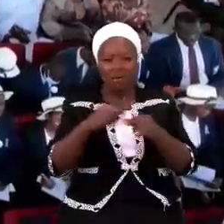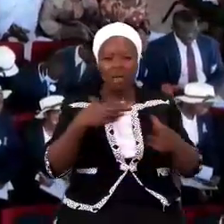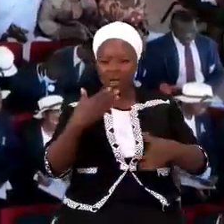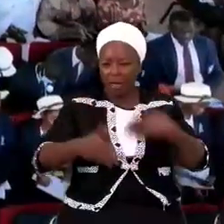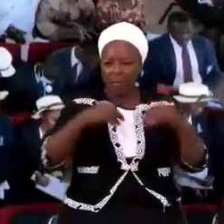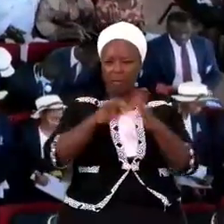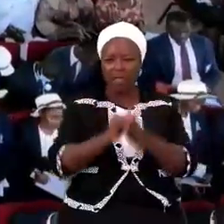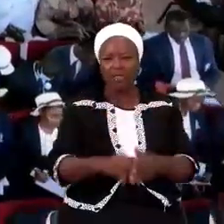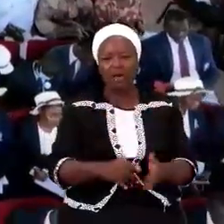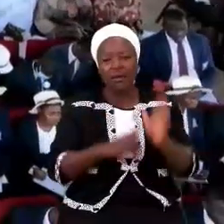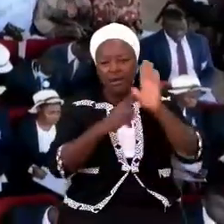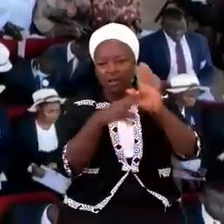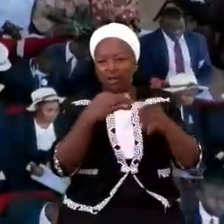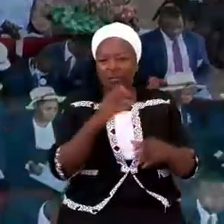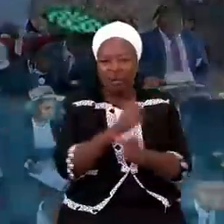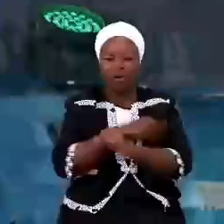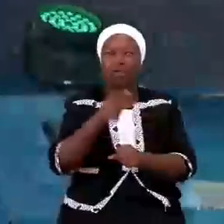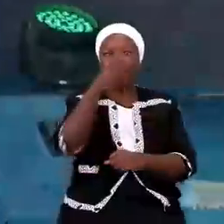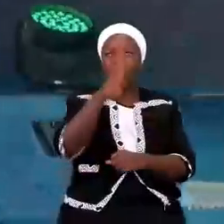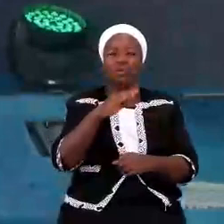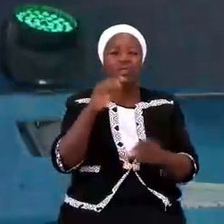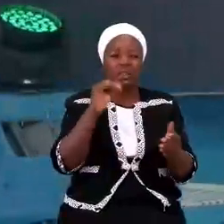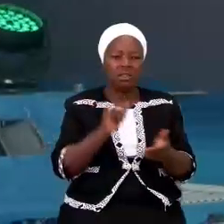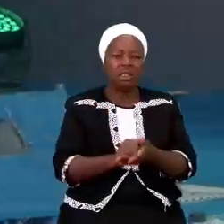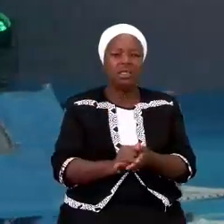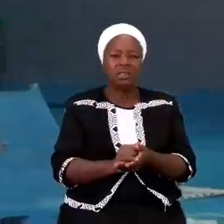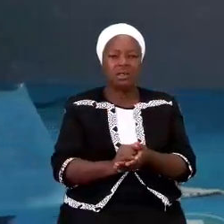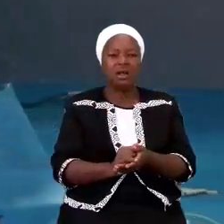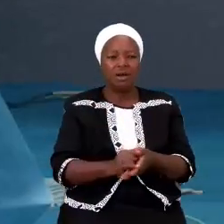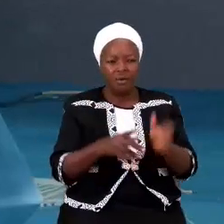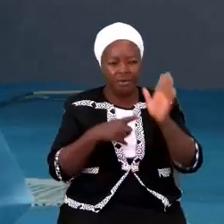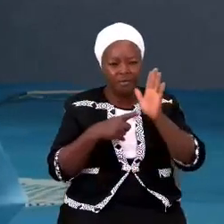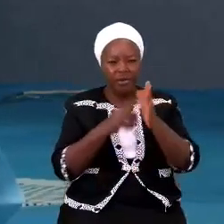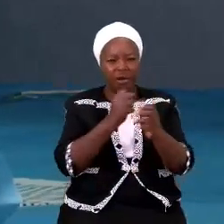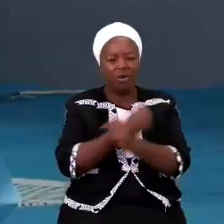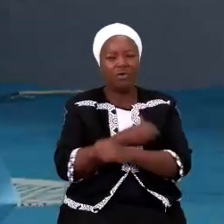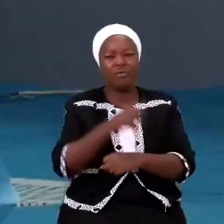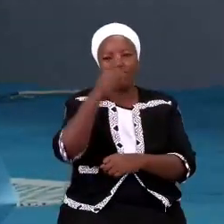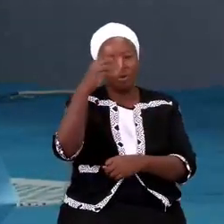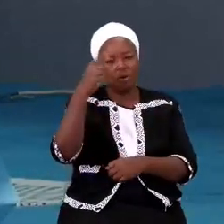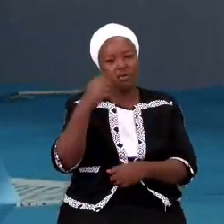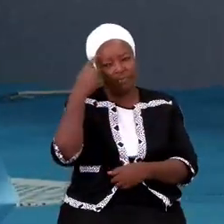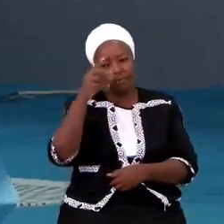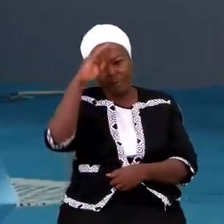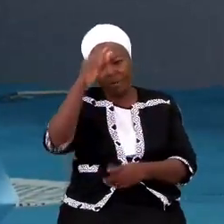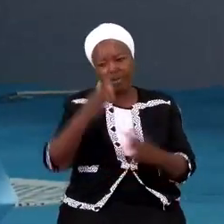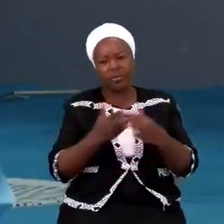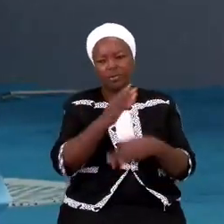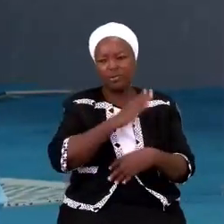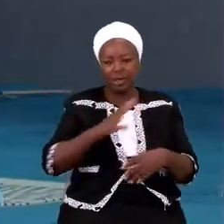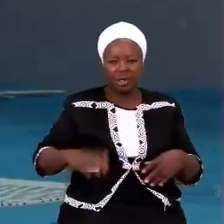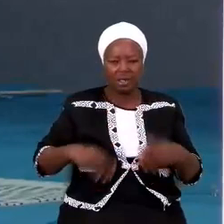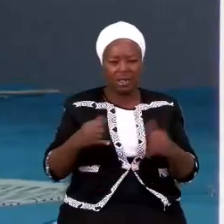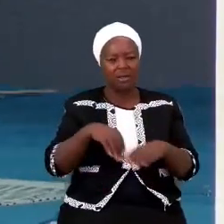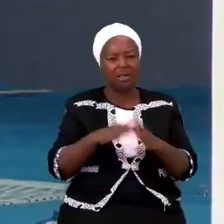man through Christ. Look at John, familiar verse of scripture, chapter 3, verse 16. It says, for God so loved